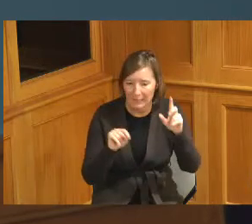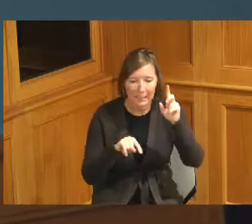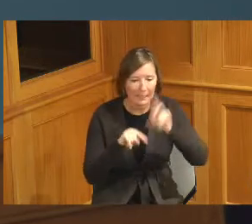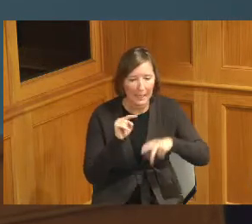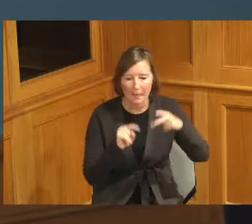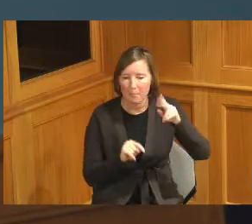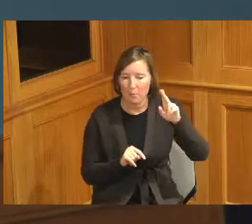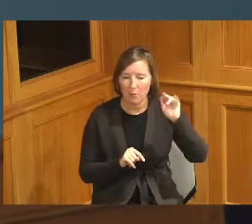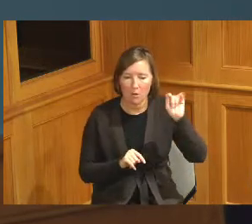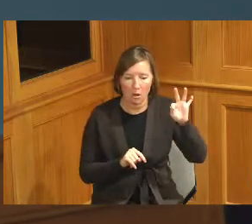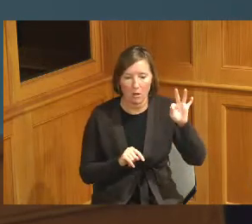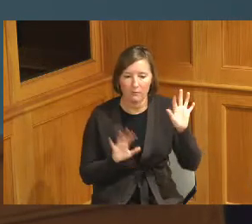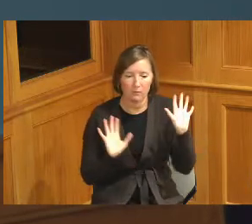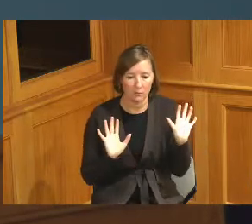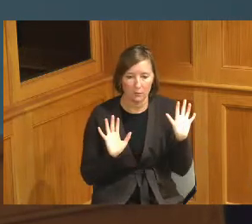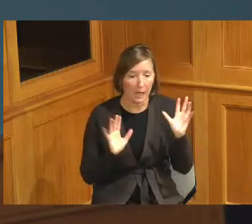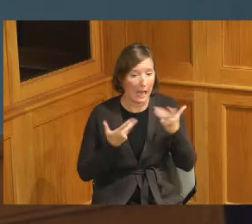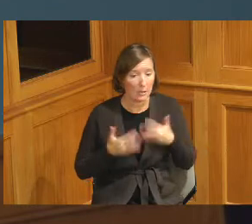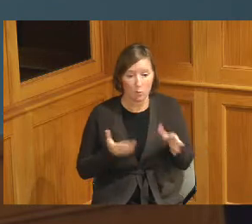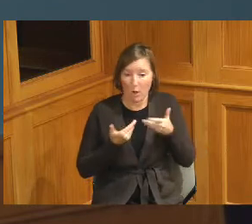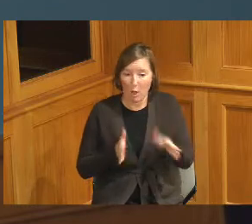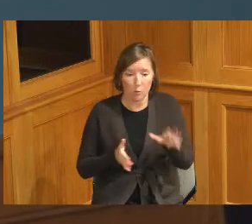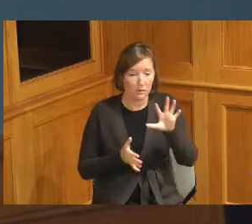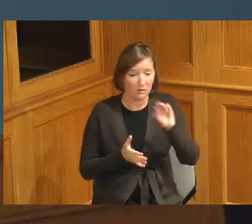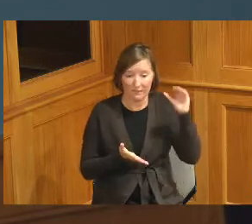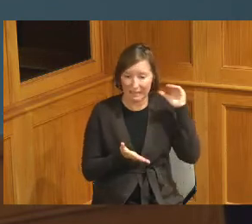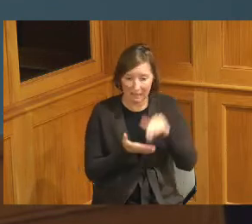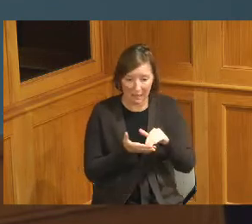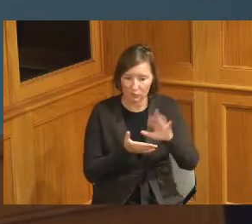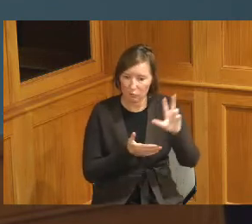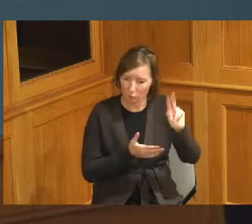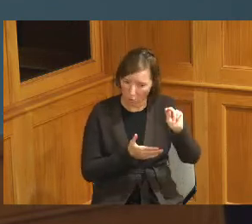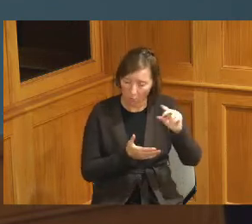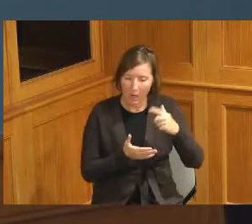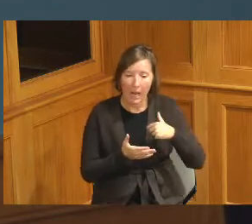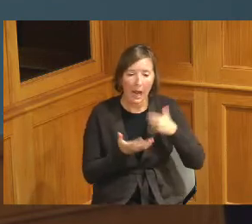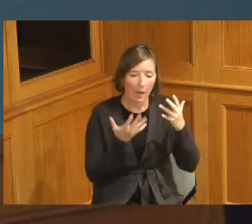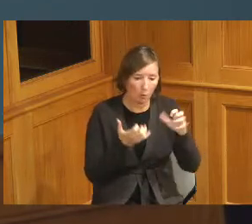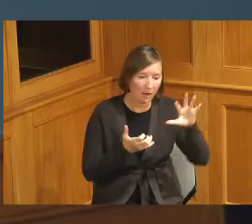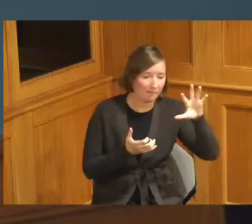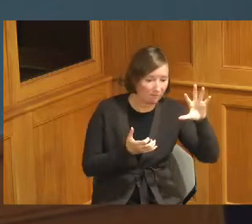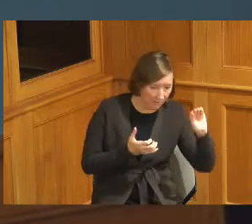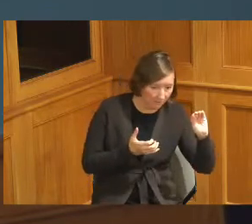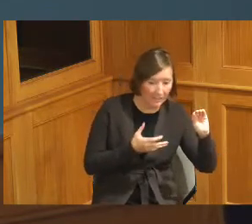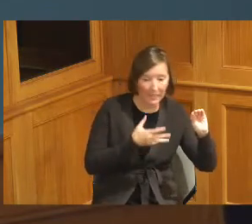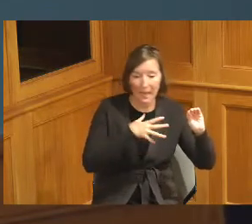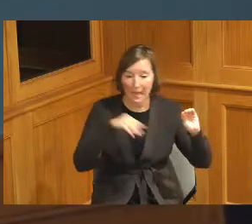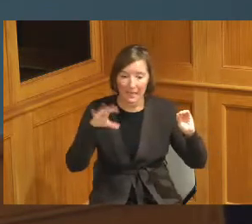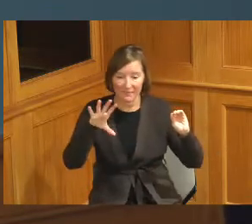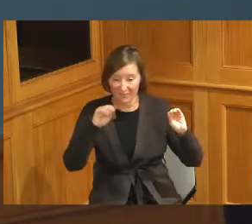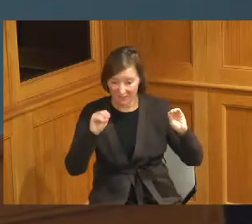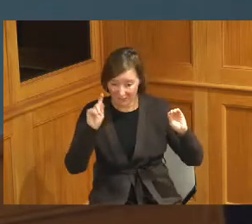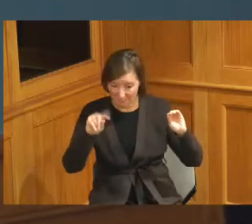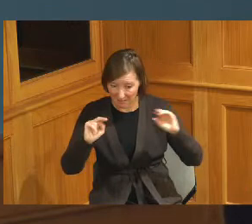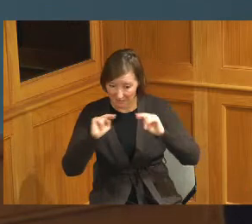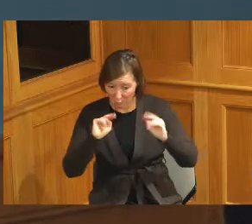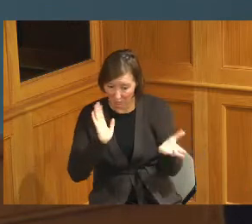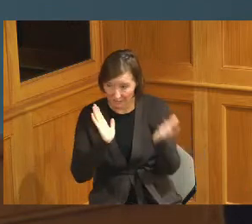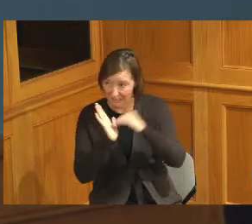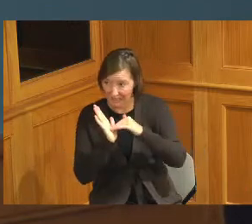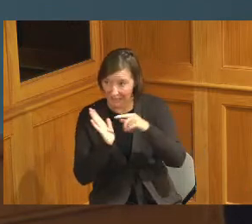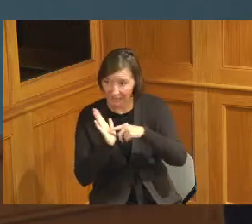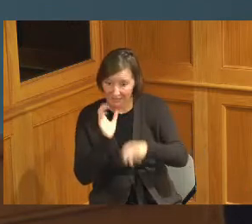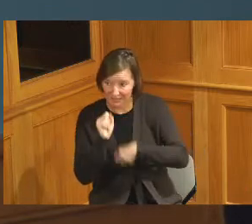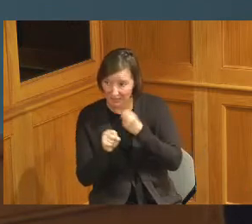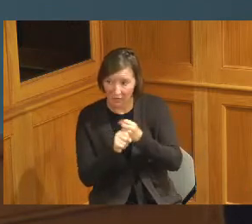don't lose my $50,000 from this year. I want 50, and then I want the 50 that I got to negotiate for this year. I don't want to